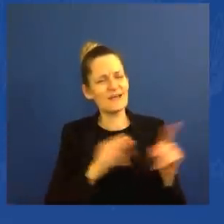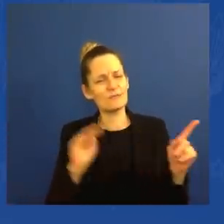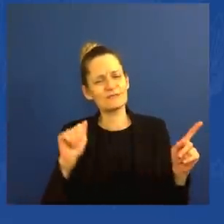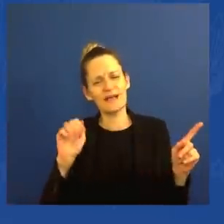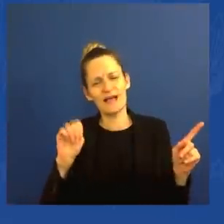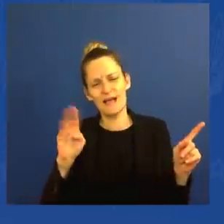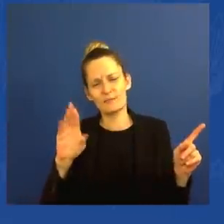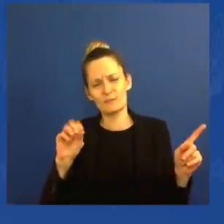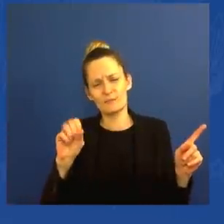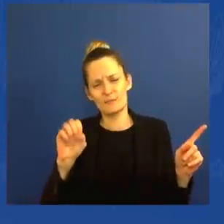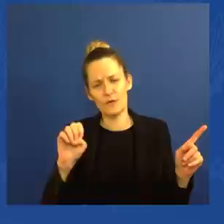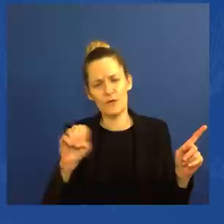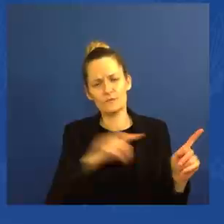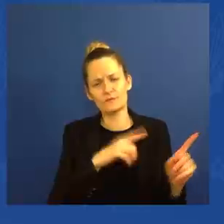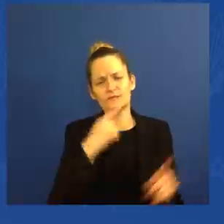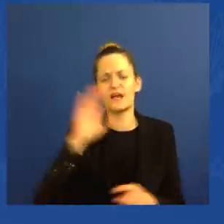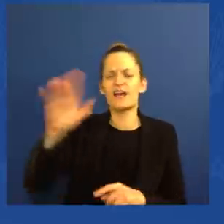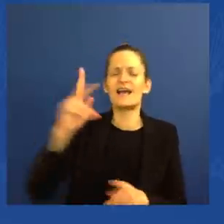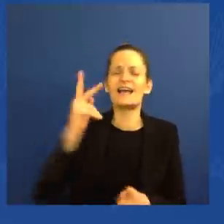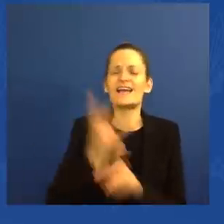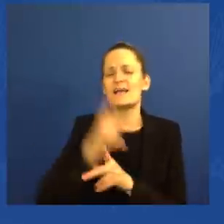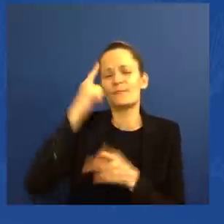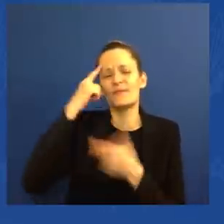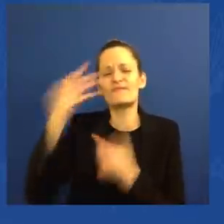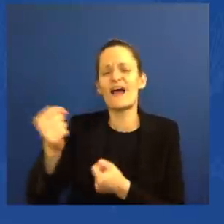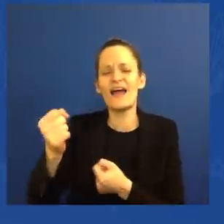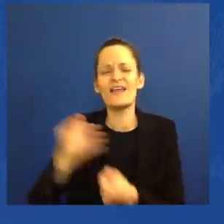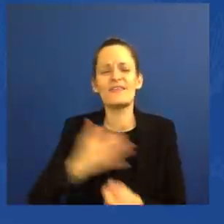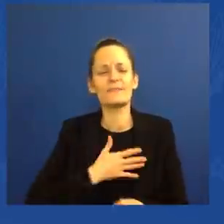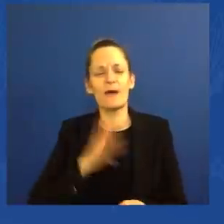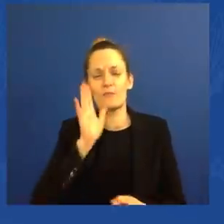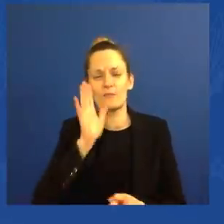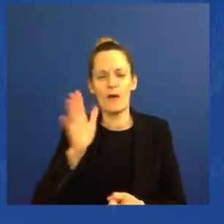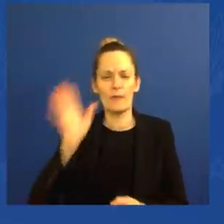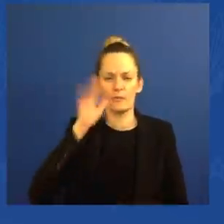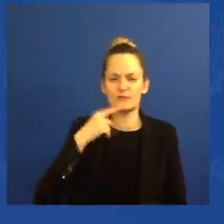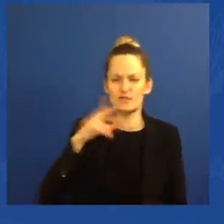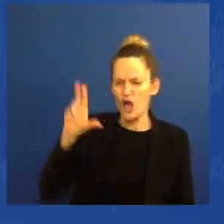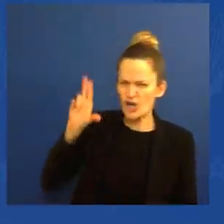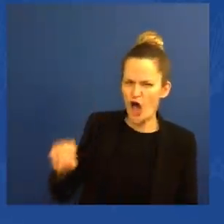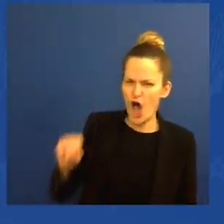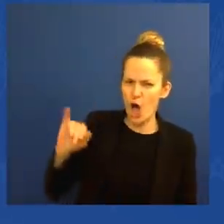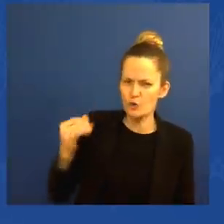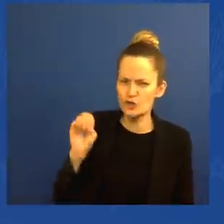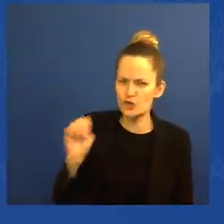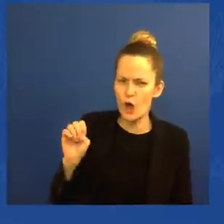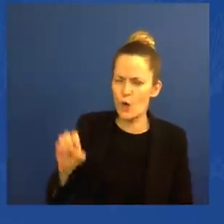grandmother, "No, Joey, spread it. Go spread the faith. Let's get it done." Thank you.